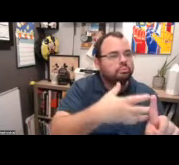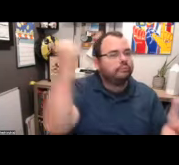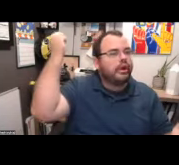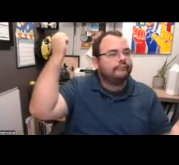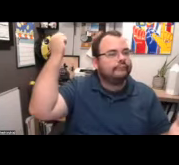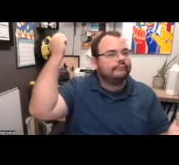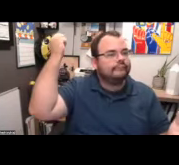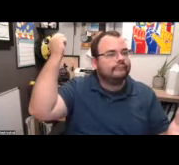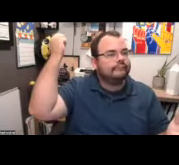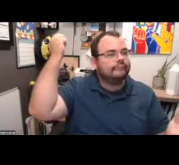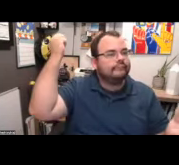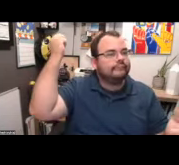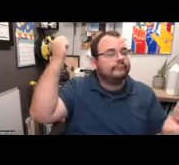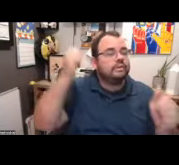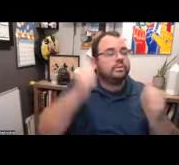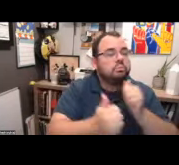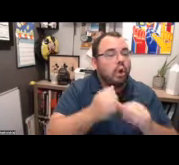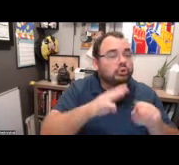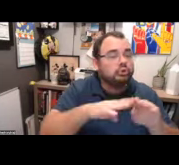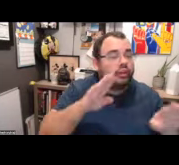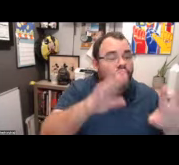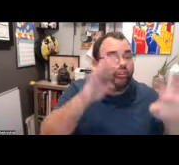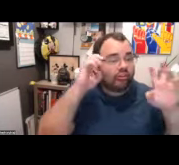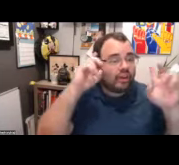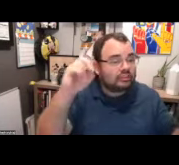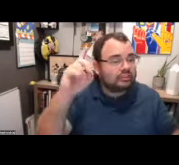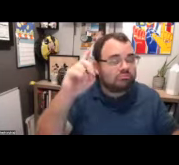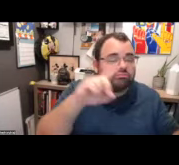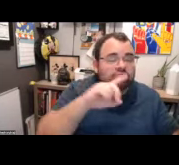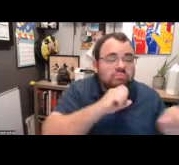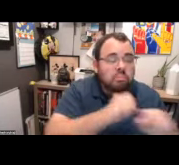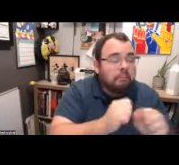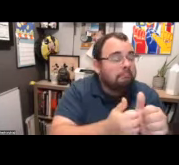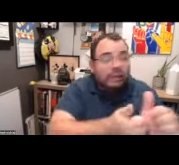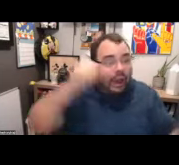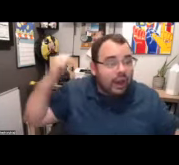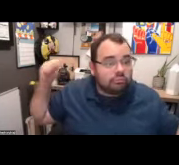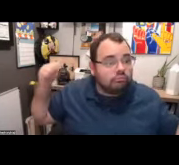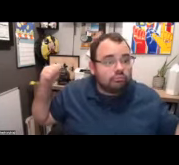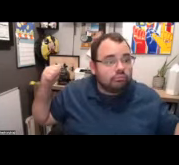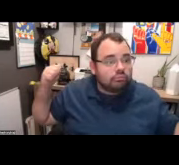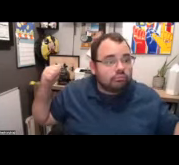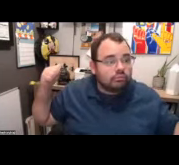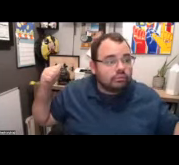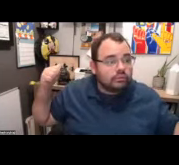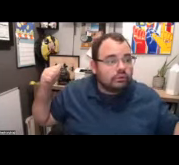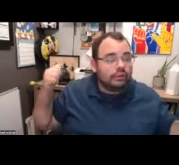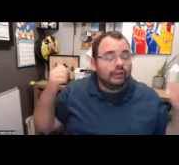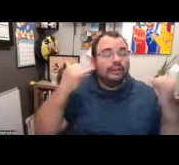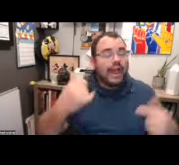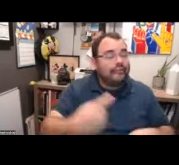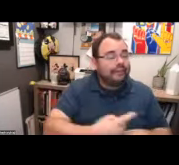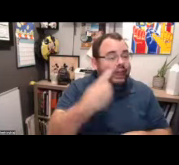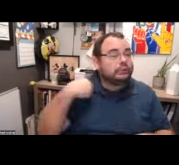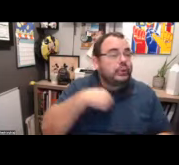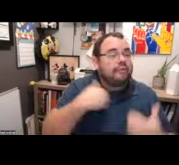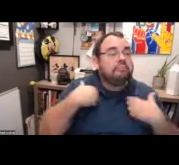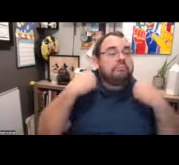deprived of their language. Most children don't get the education and they're so far